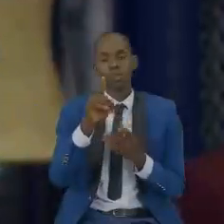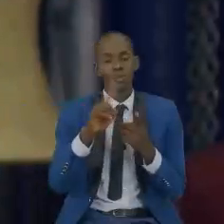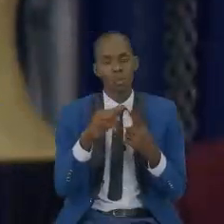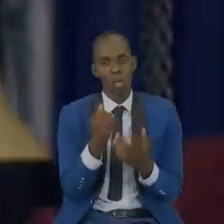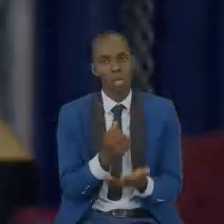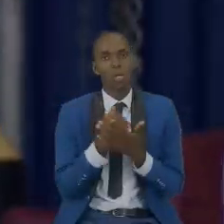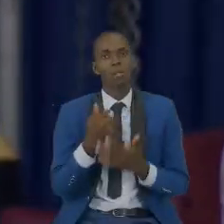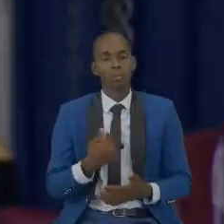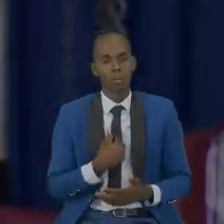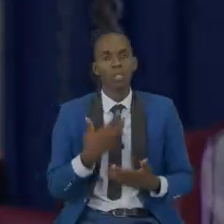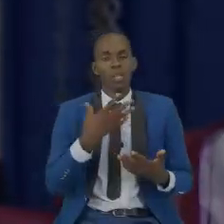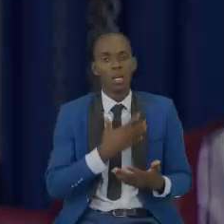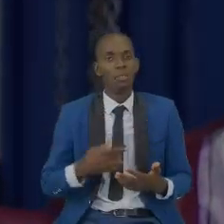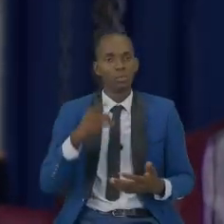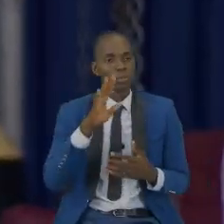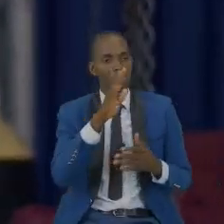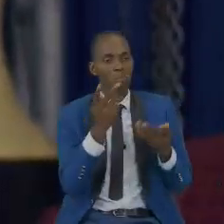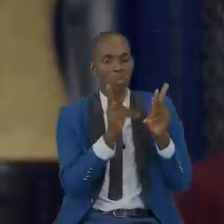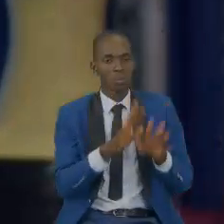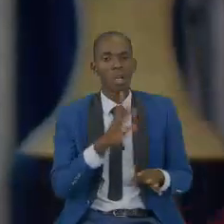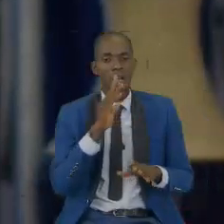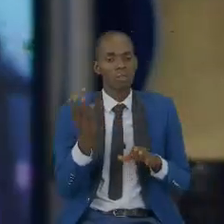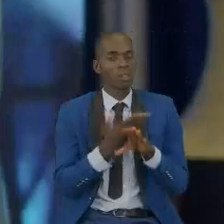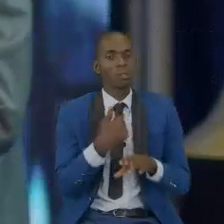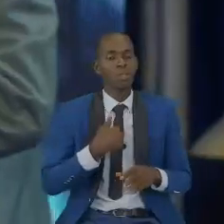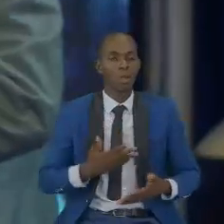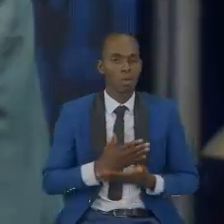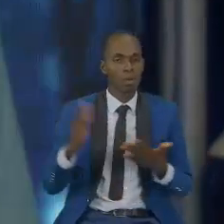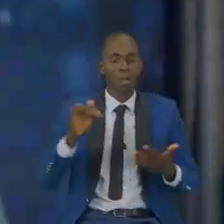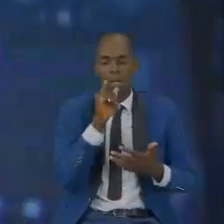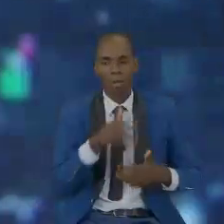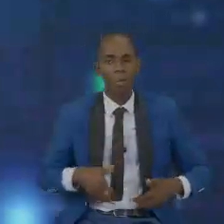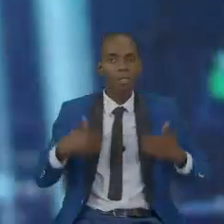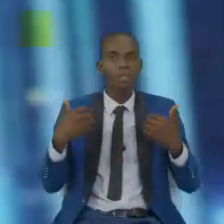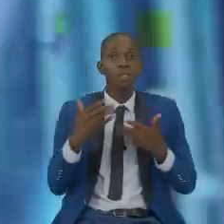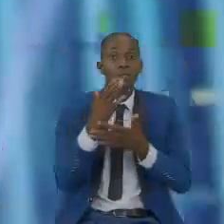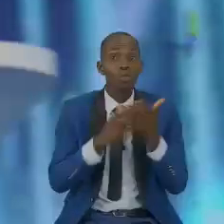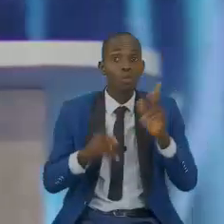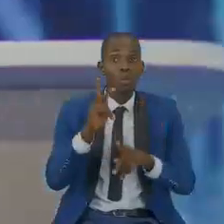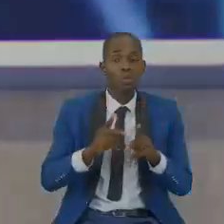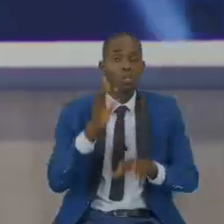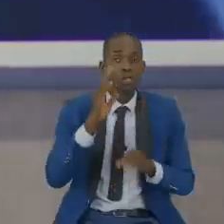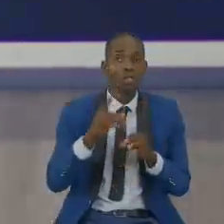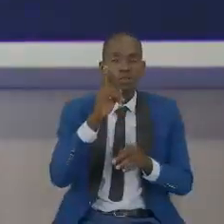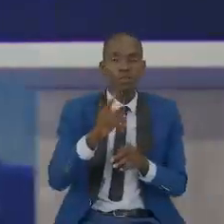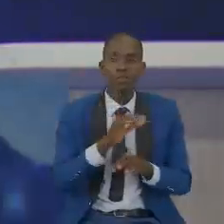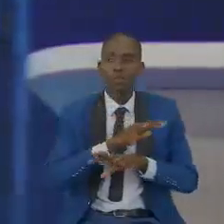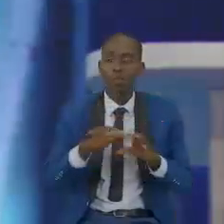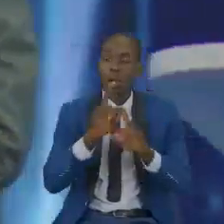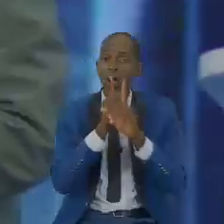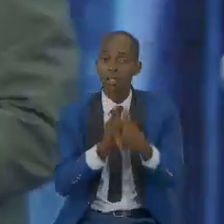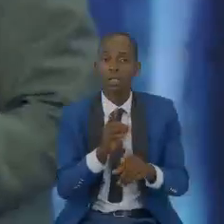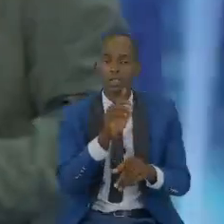time, they are angry. And some people are frustrated. If you don't answer them in the time they want, they